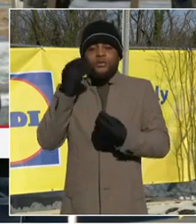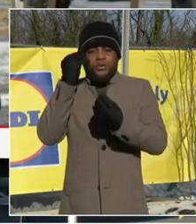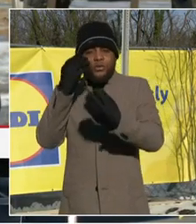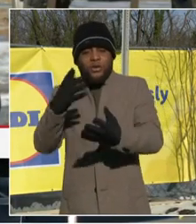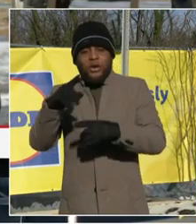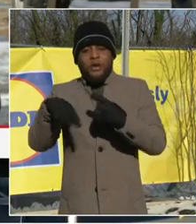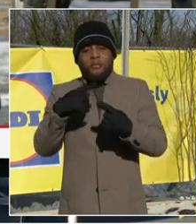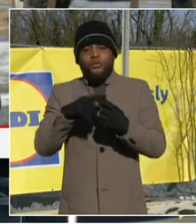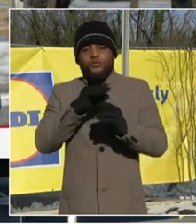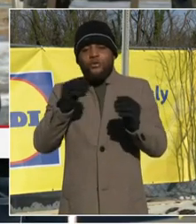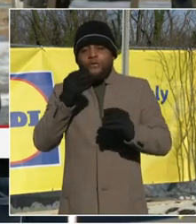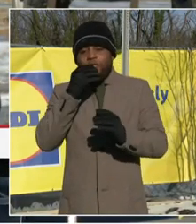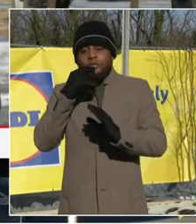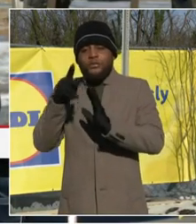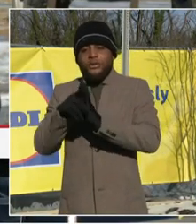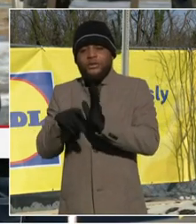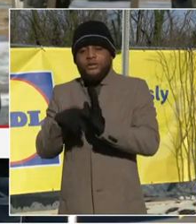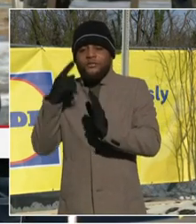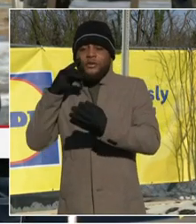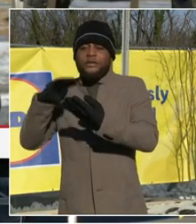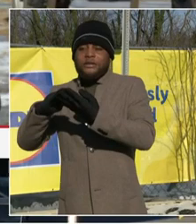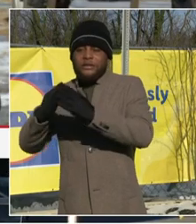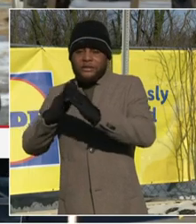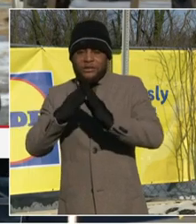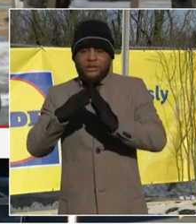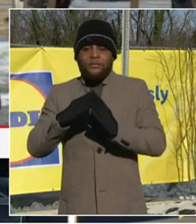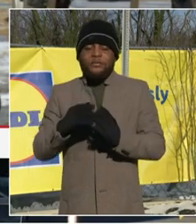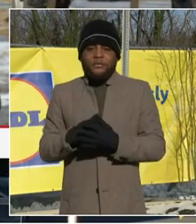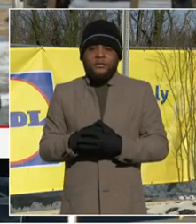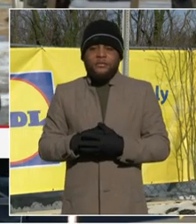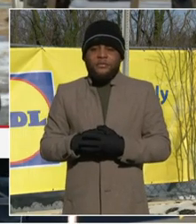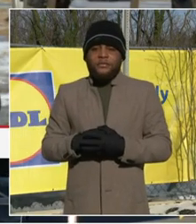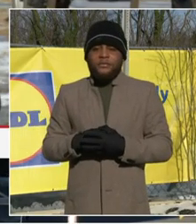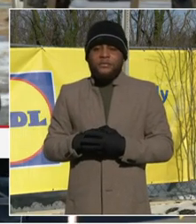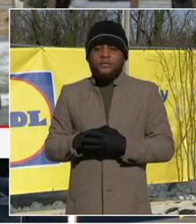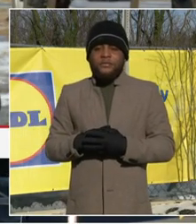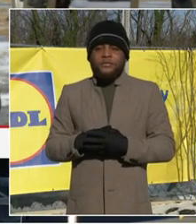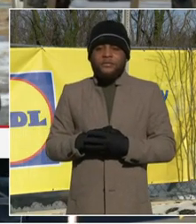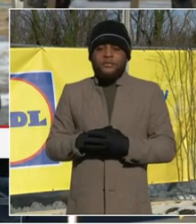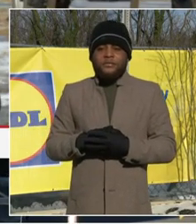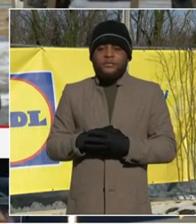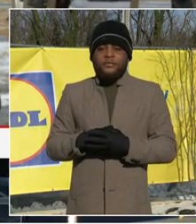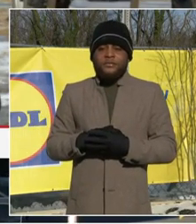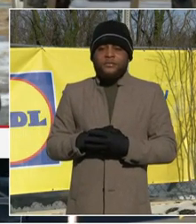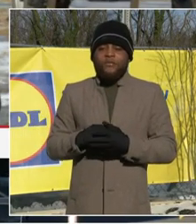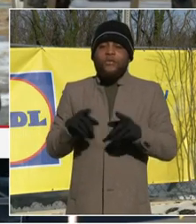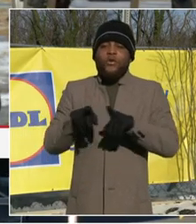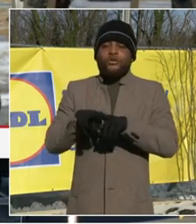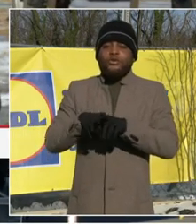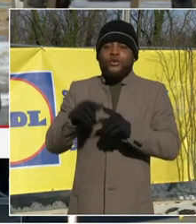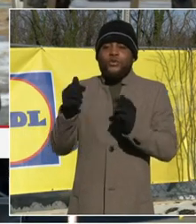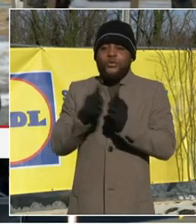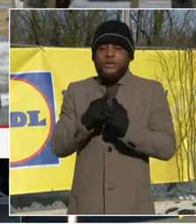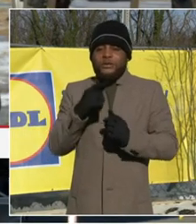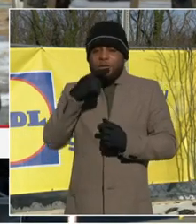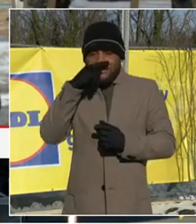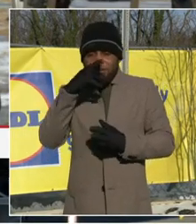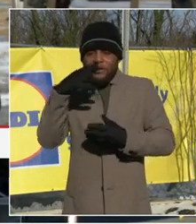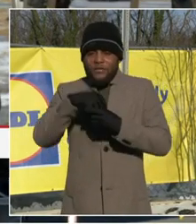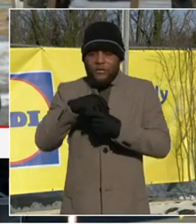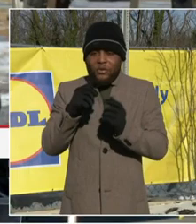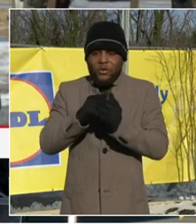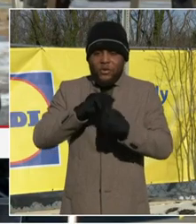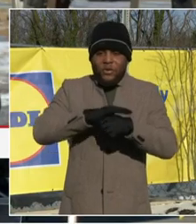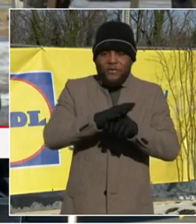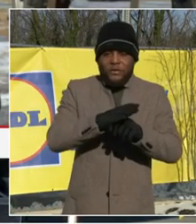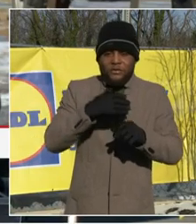city. Okay, and then quick shift gears. Kids in COVID, we know that kids 5 to 17 at the largest spike of COVID